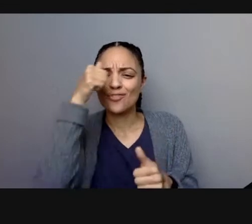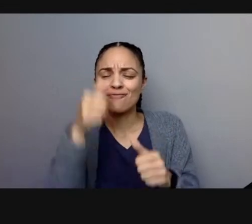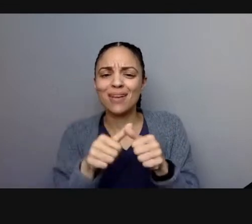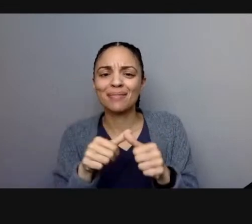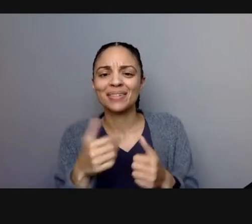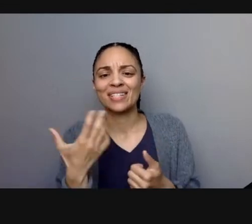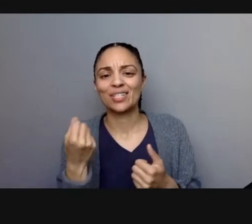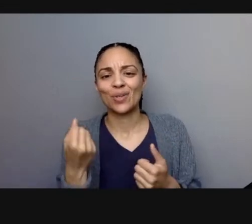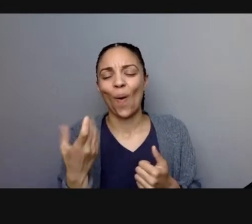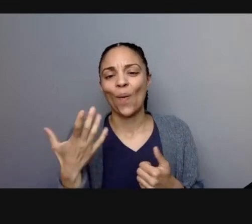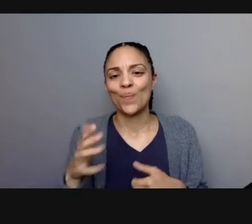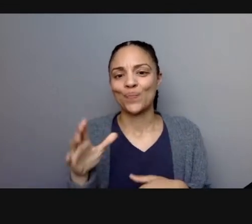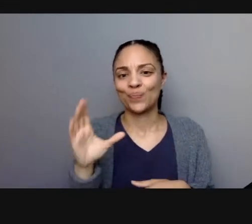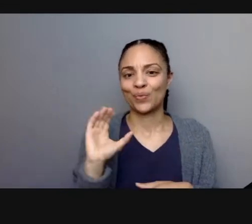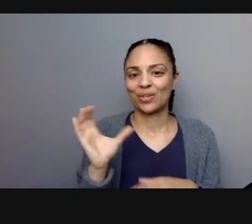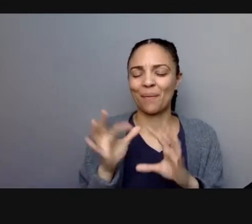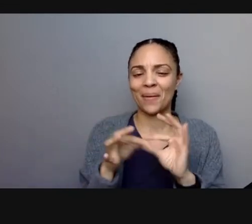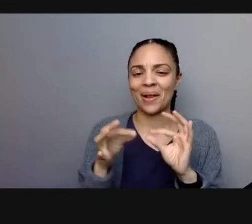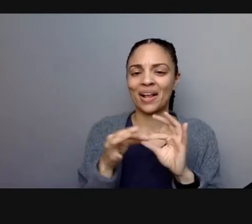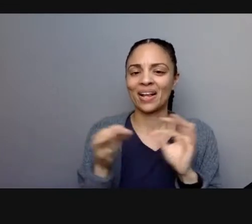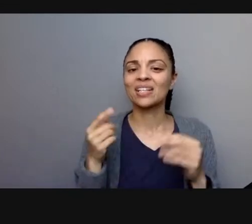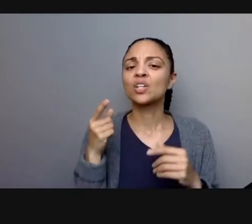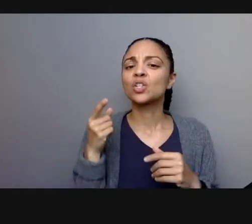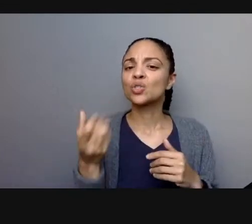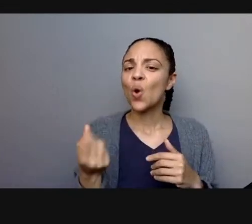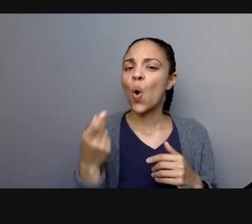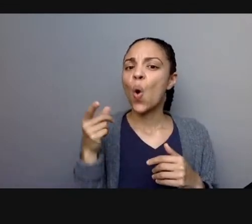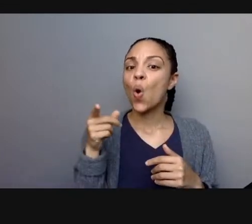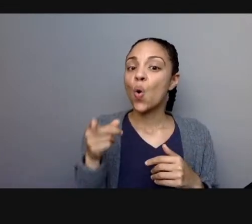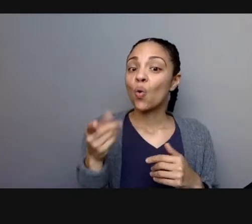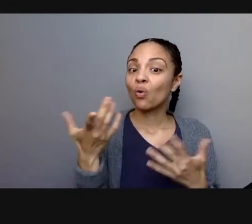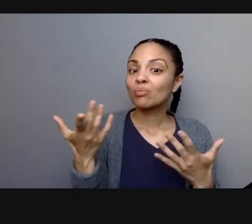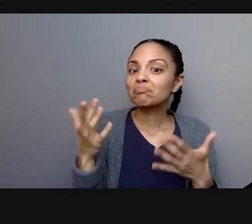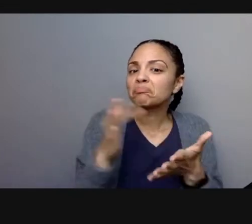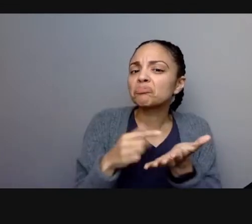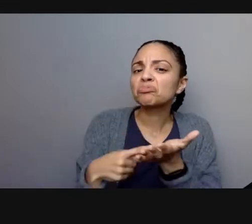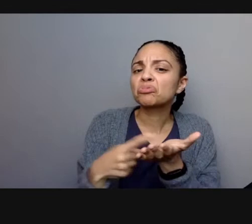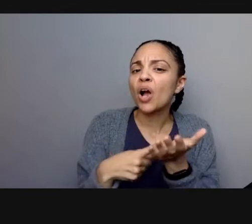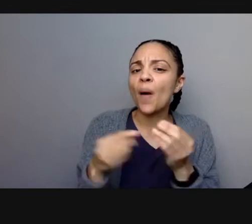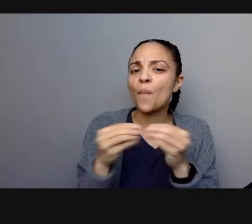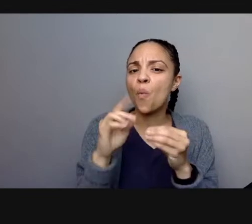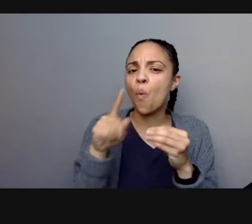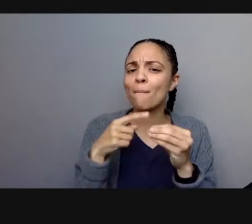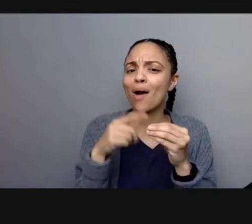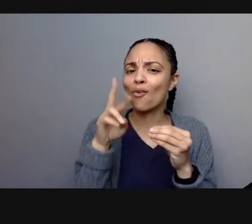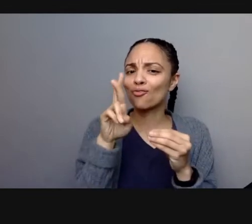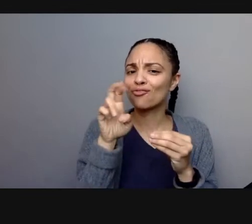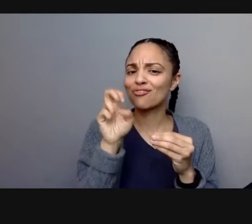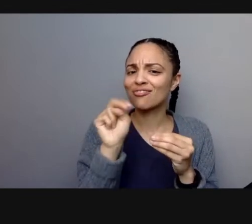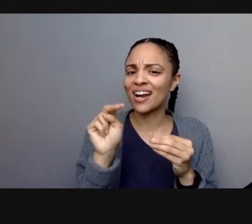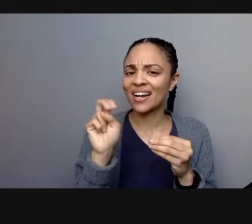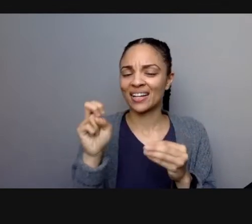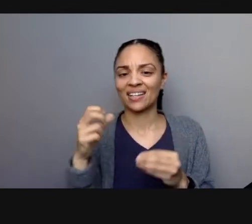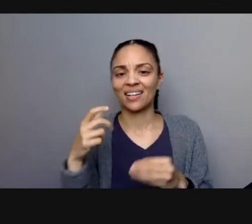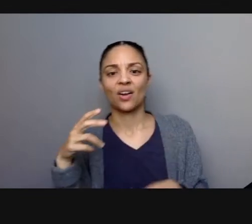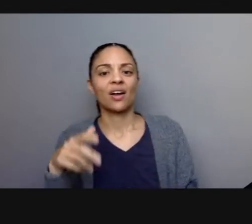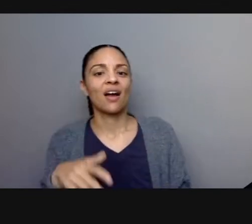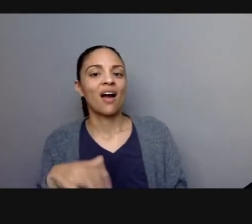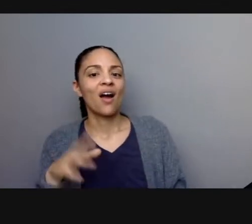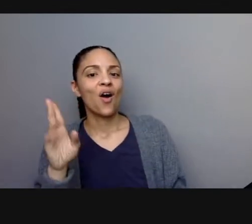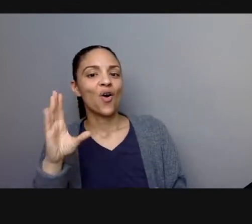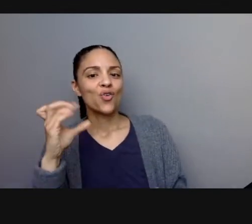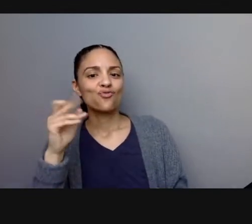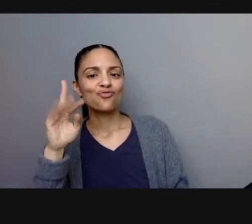with nothing in mind, but he had something in mind. Rennie had the vision, man. To the point where I used to think he was lying. I was like, is this man